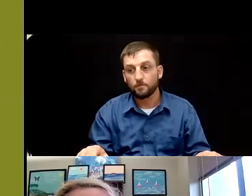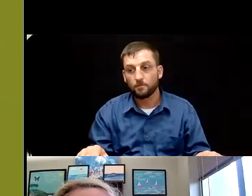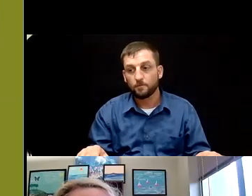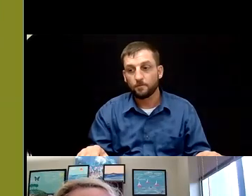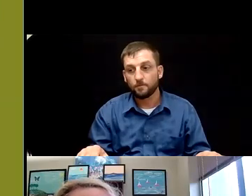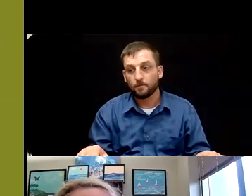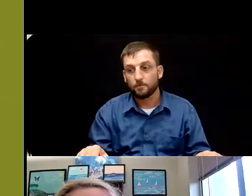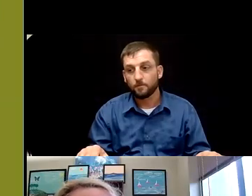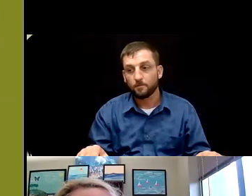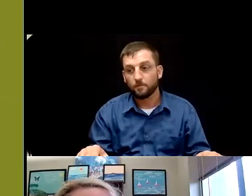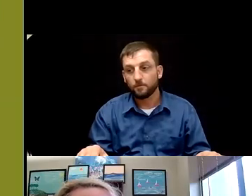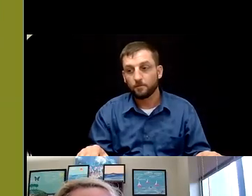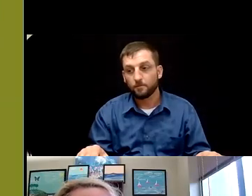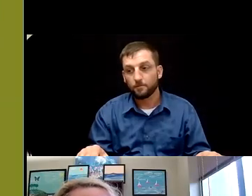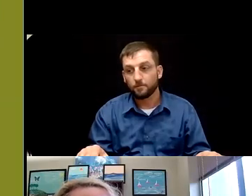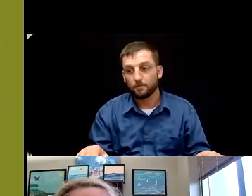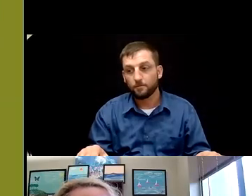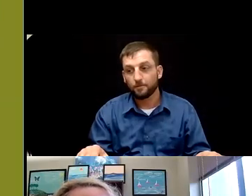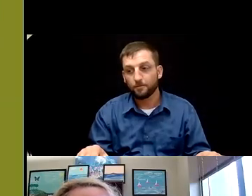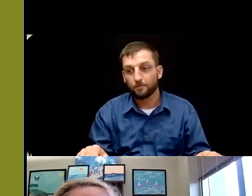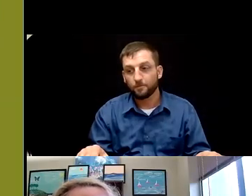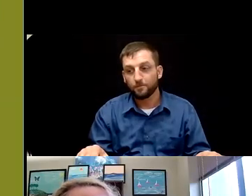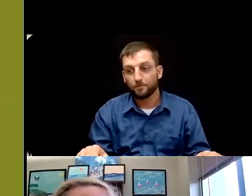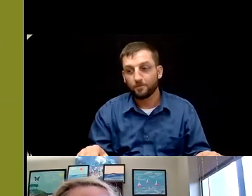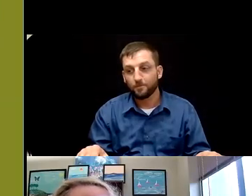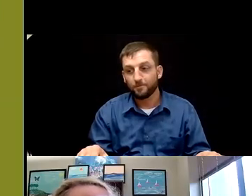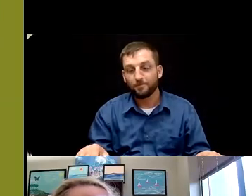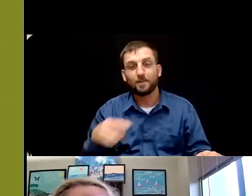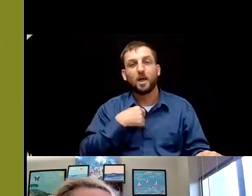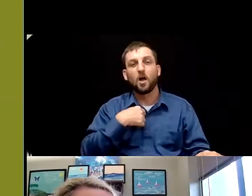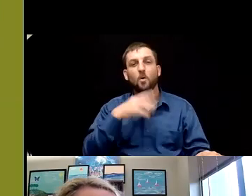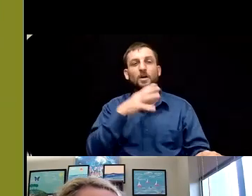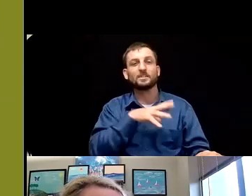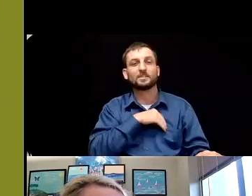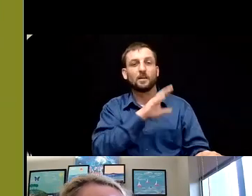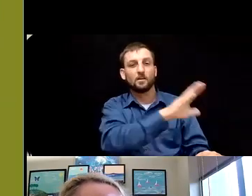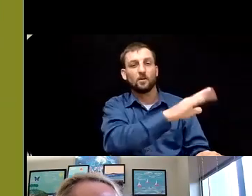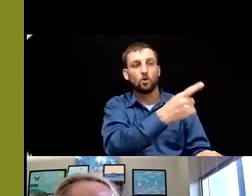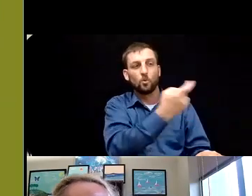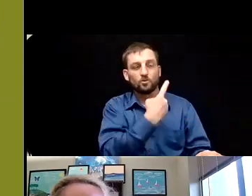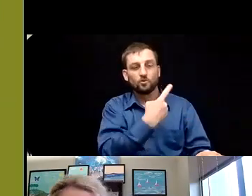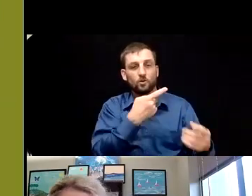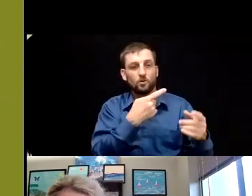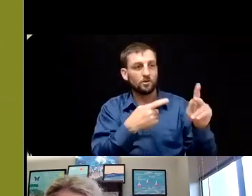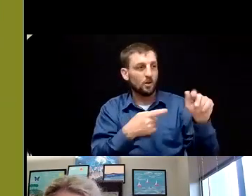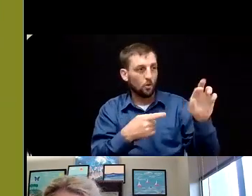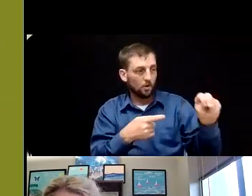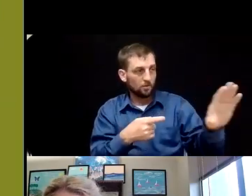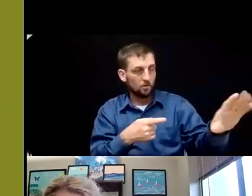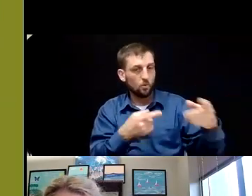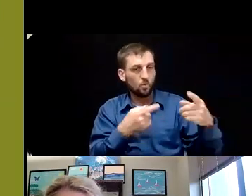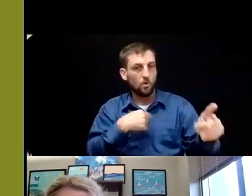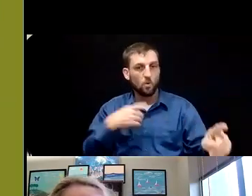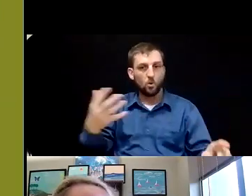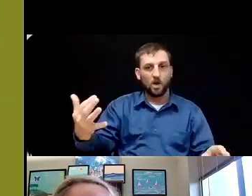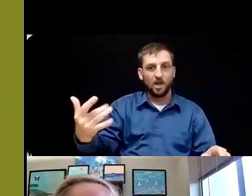I believe she has. Now, I can take Karen Scallon's question while we're waiting for Julie to join, but I want to let her know that we are having